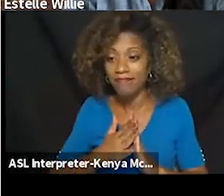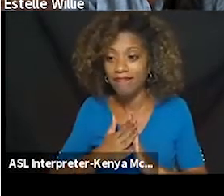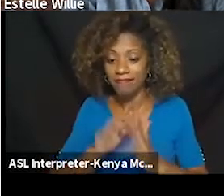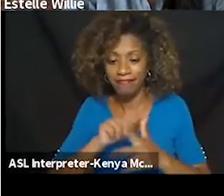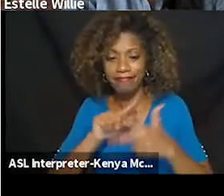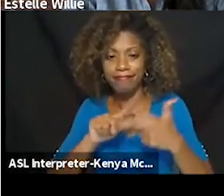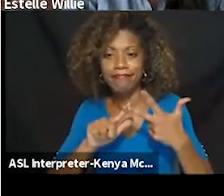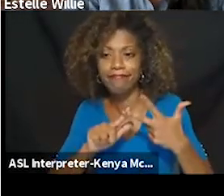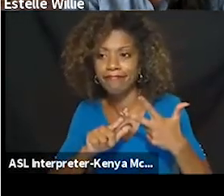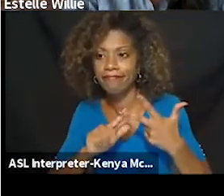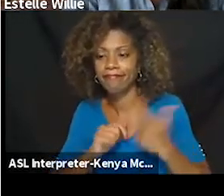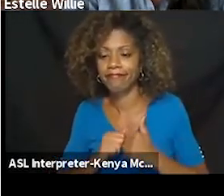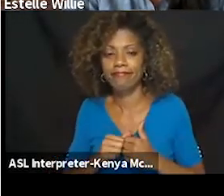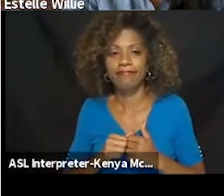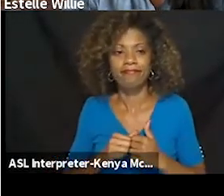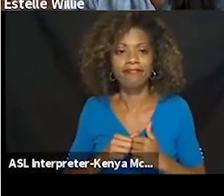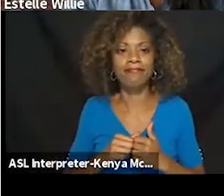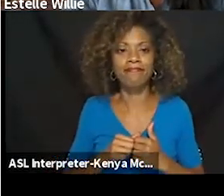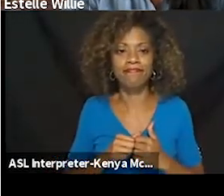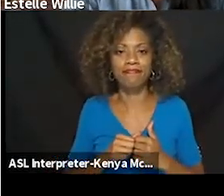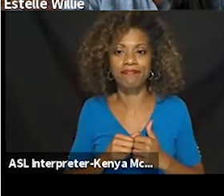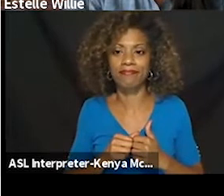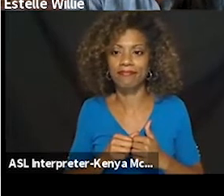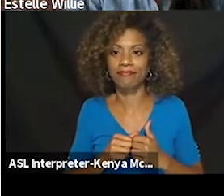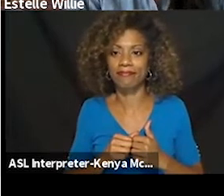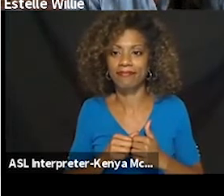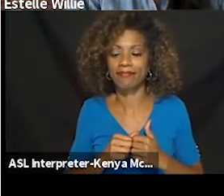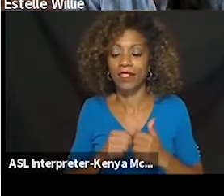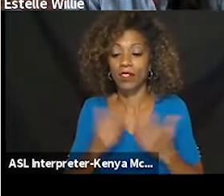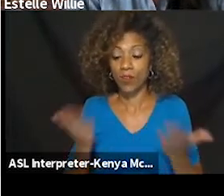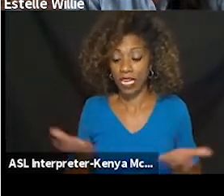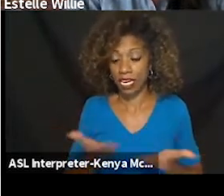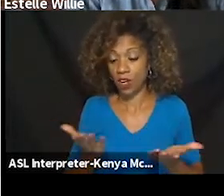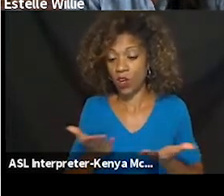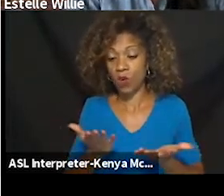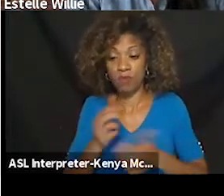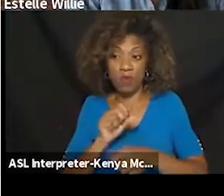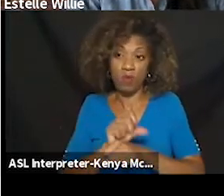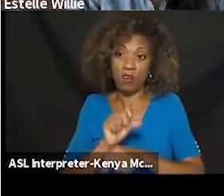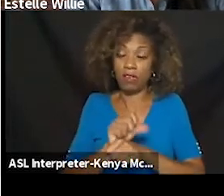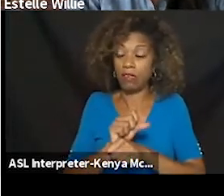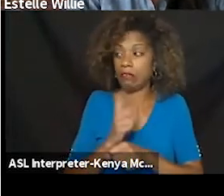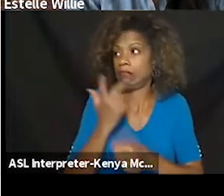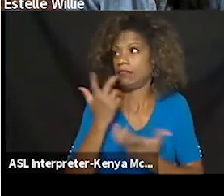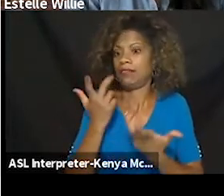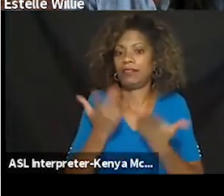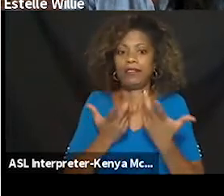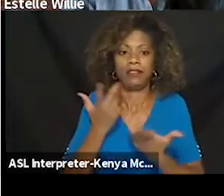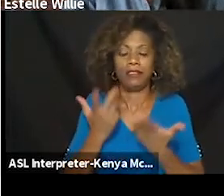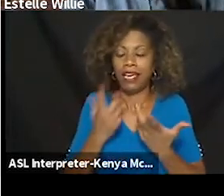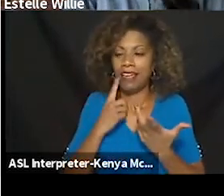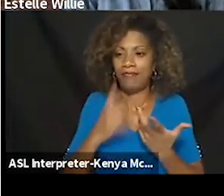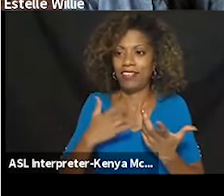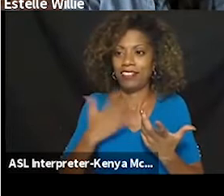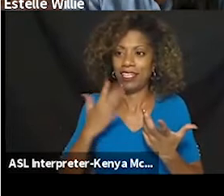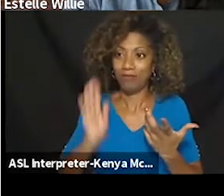So next slide, perfect. So we have been working for like the past, I don't even know, I want to say my entire life